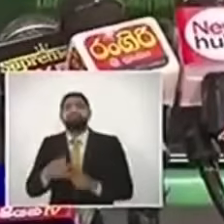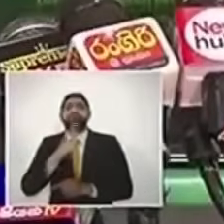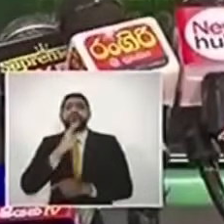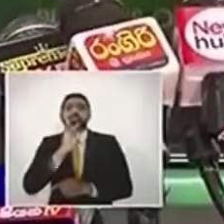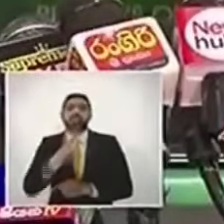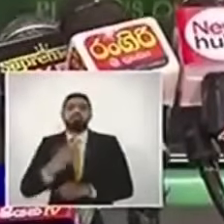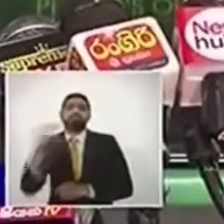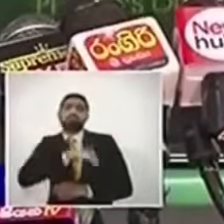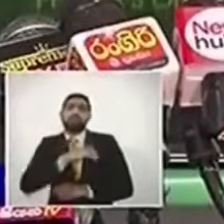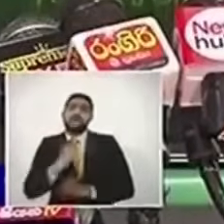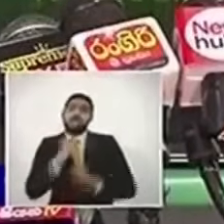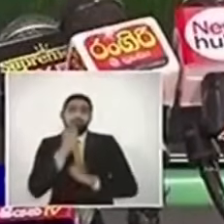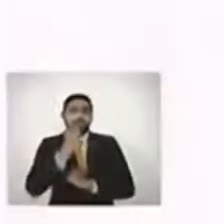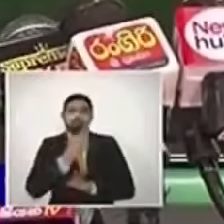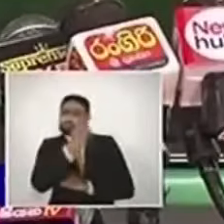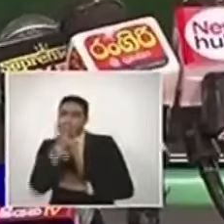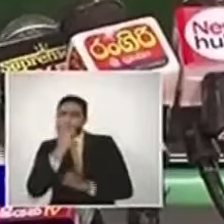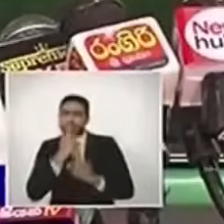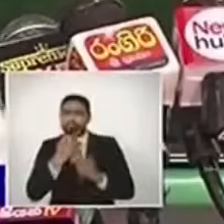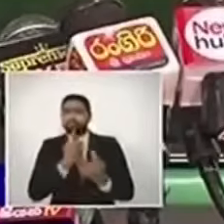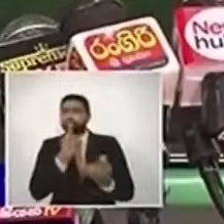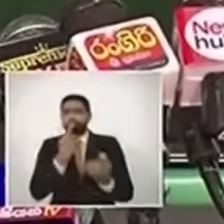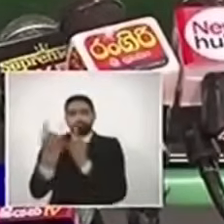a serious crisis.